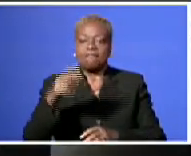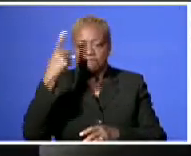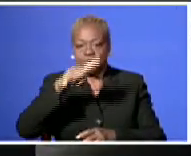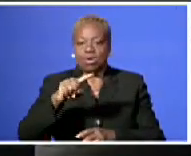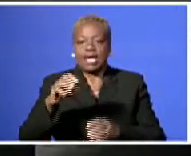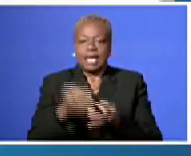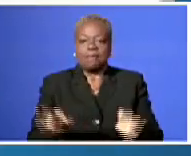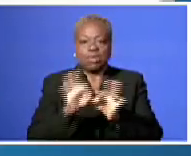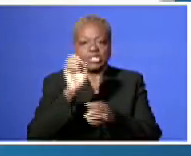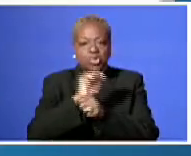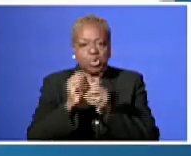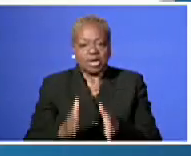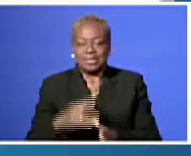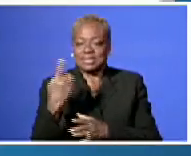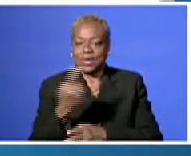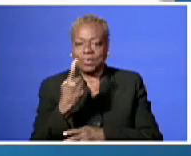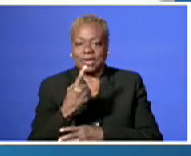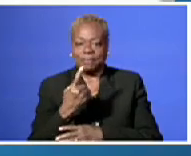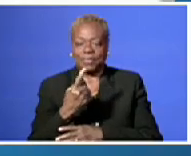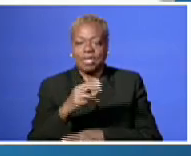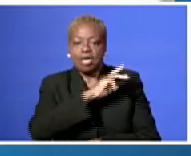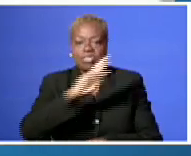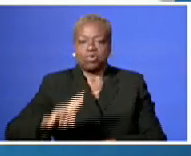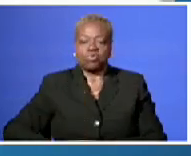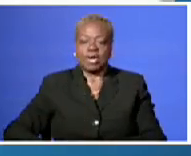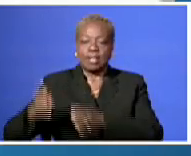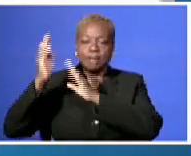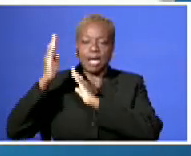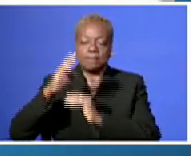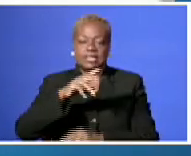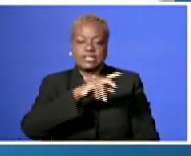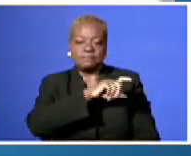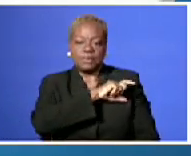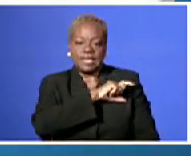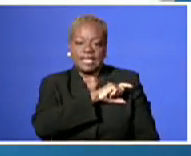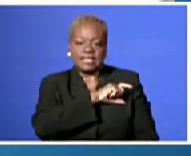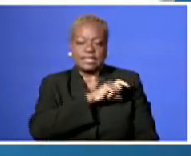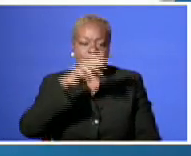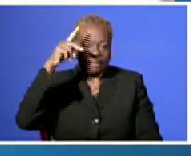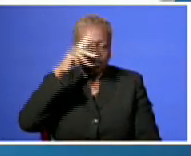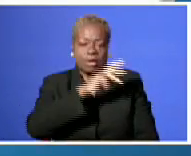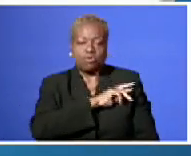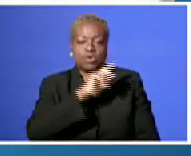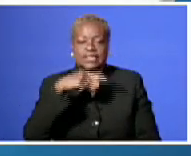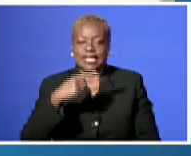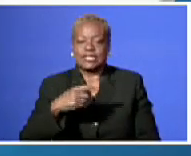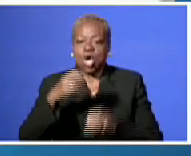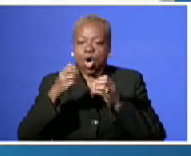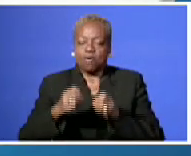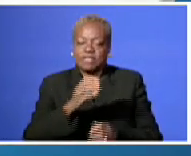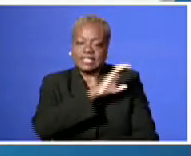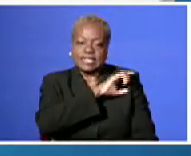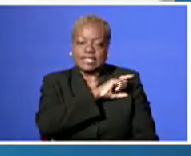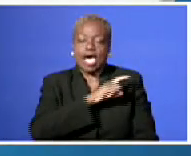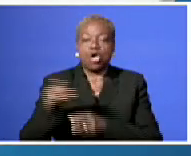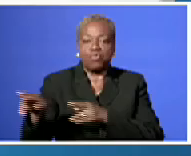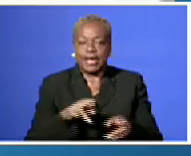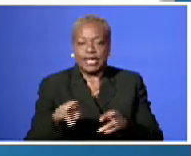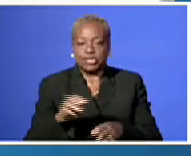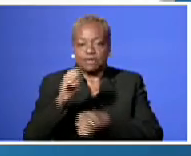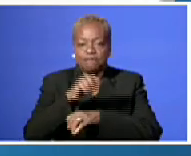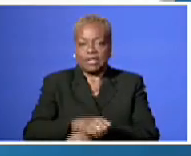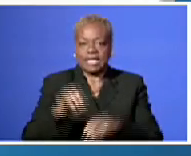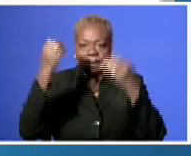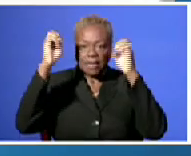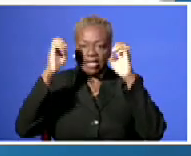essential workers. Royal Bahamas Police Force Commissioner Paul Rowe warns that officers are ready to enforce emergency